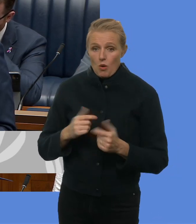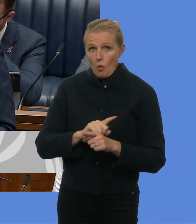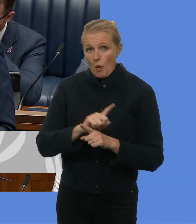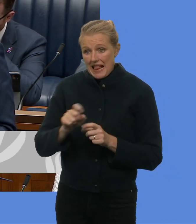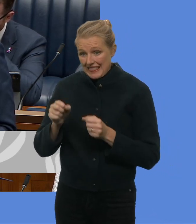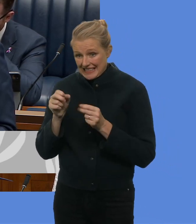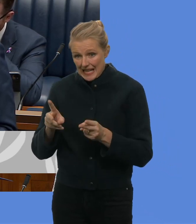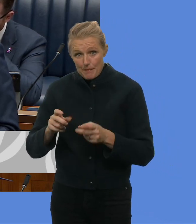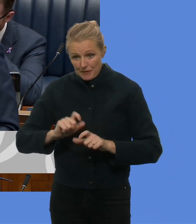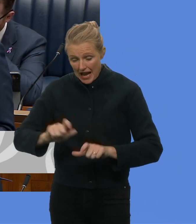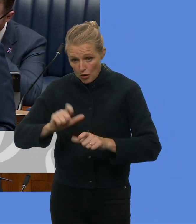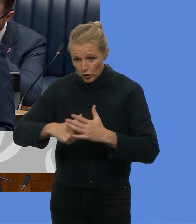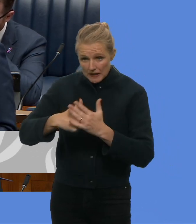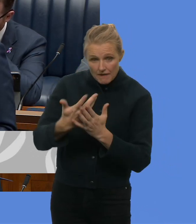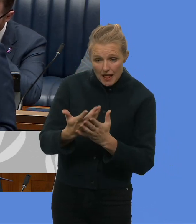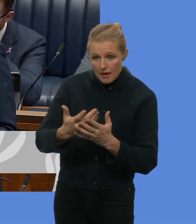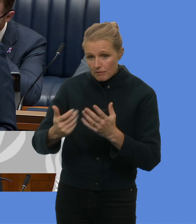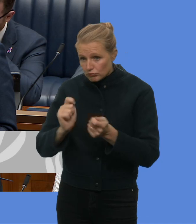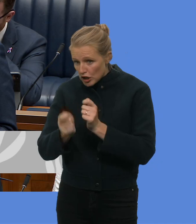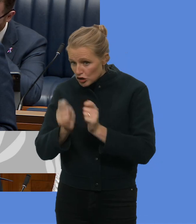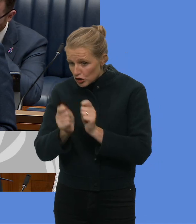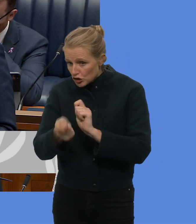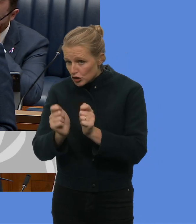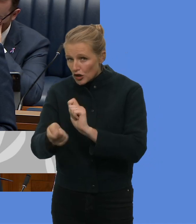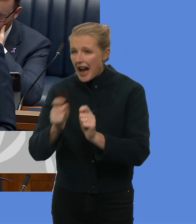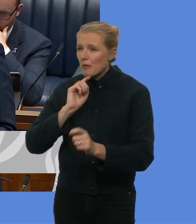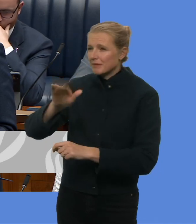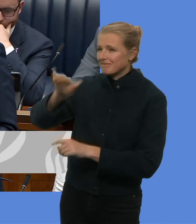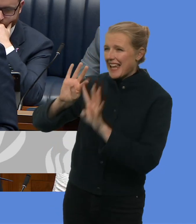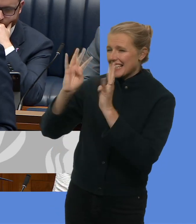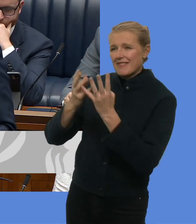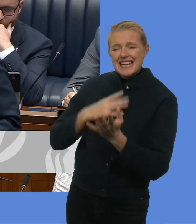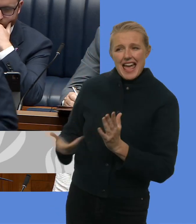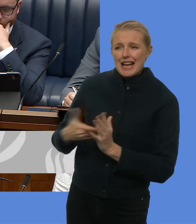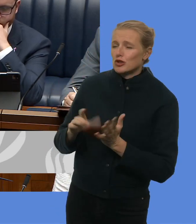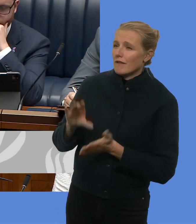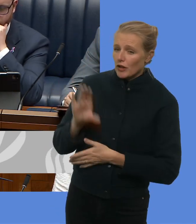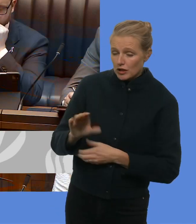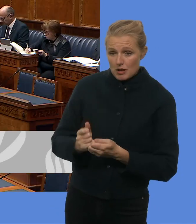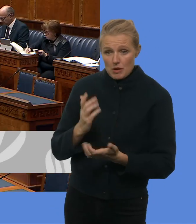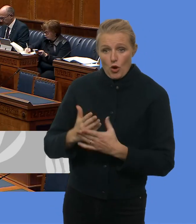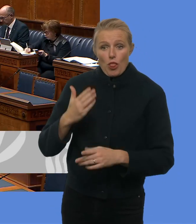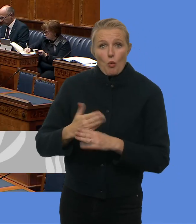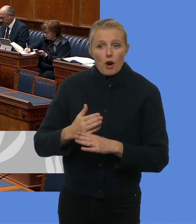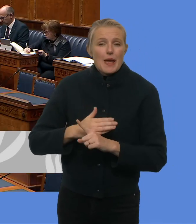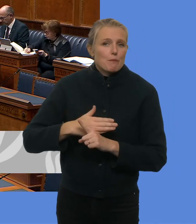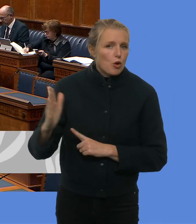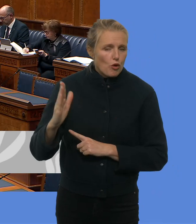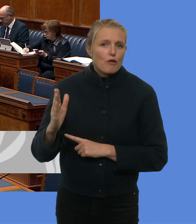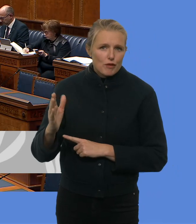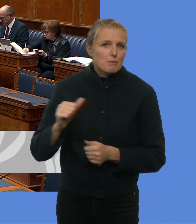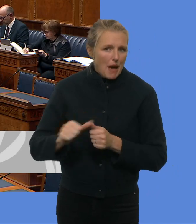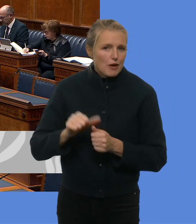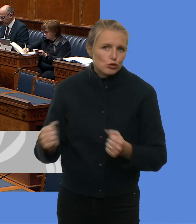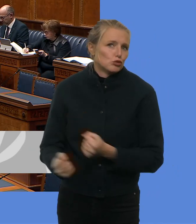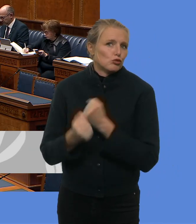put forward the proposals to the Executive as to what further funding would be necessary to build upon the work that we've started. Mr. Clark. Can I